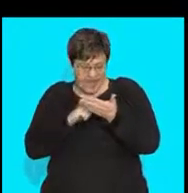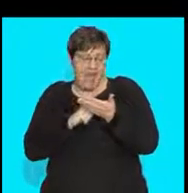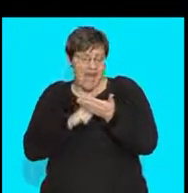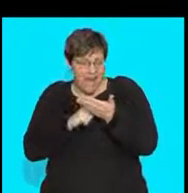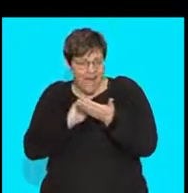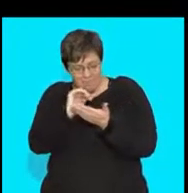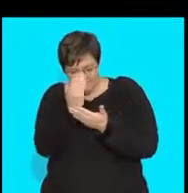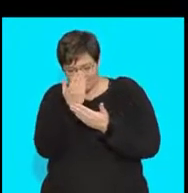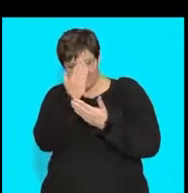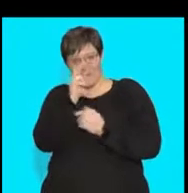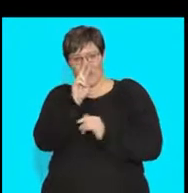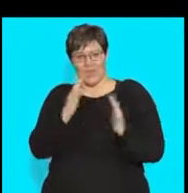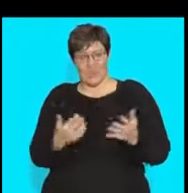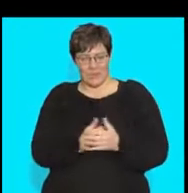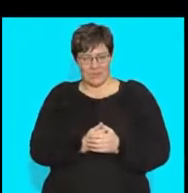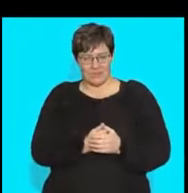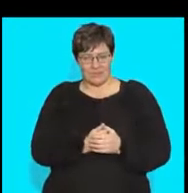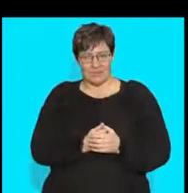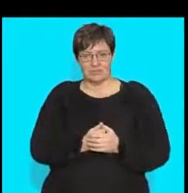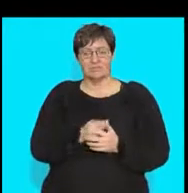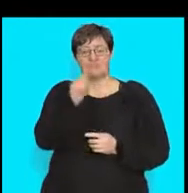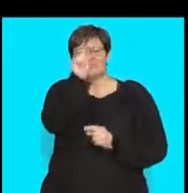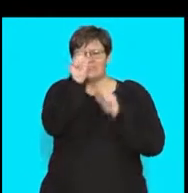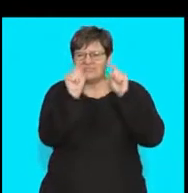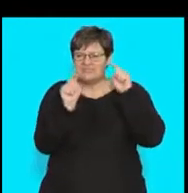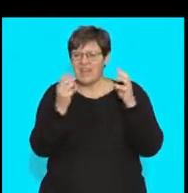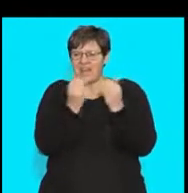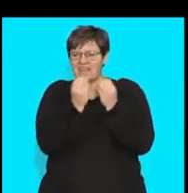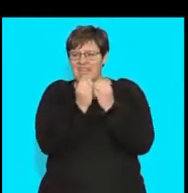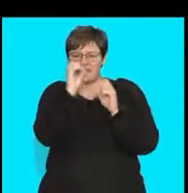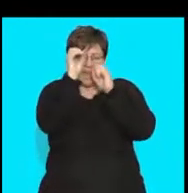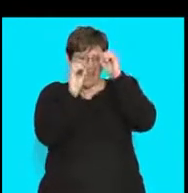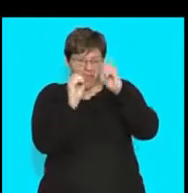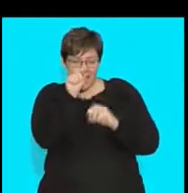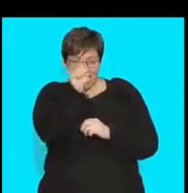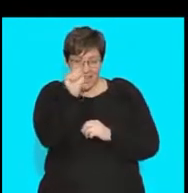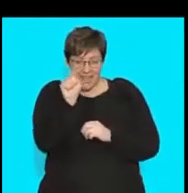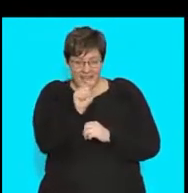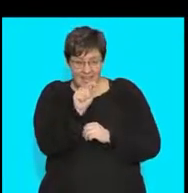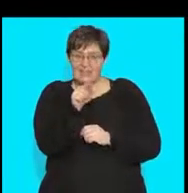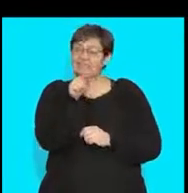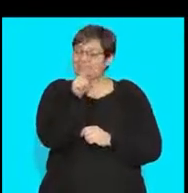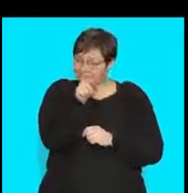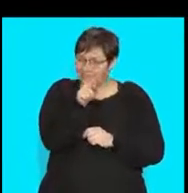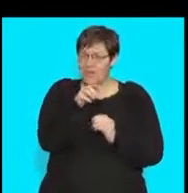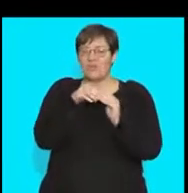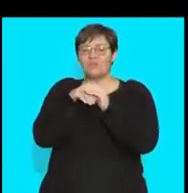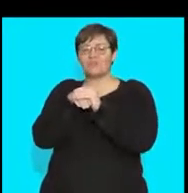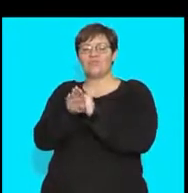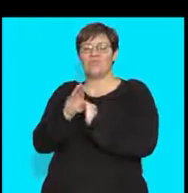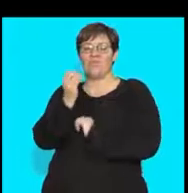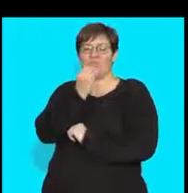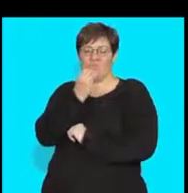going to see what it looks like. And basically, all of these little things over here, all right, they are